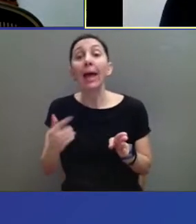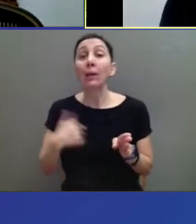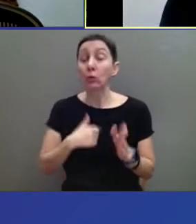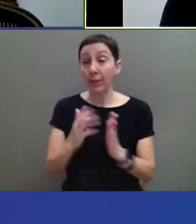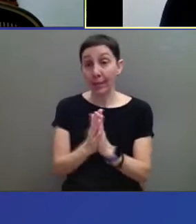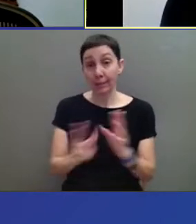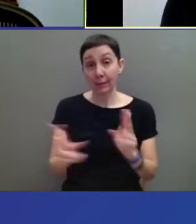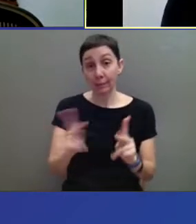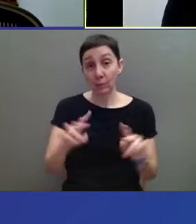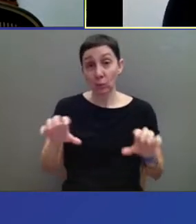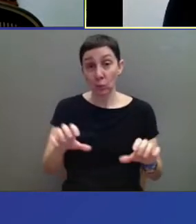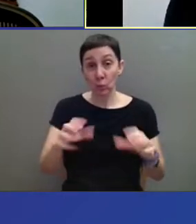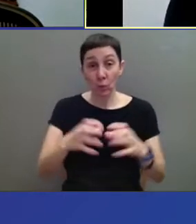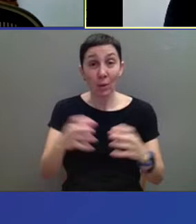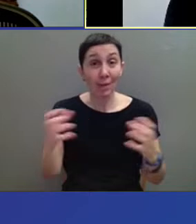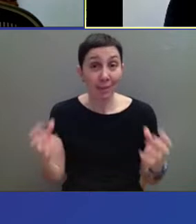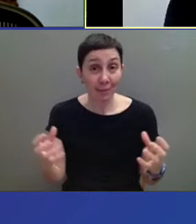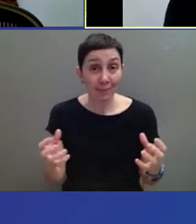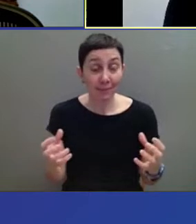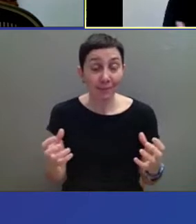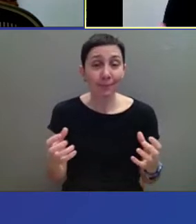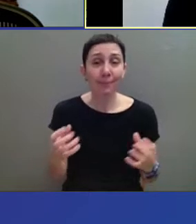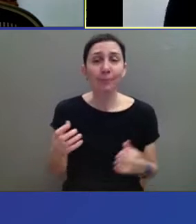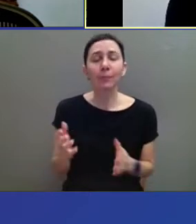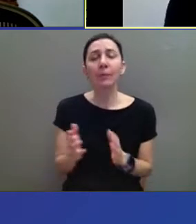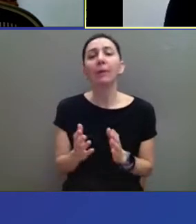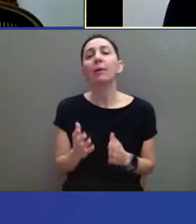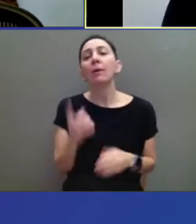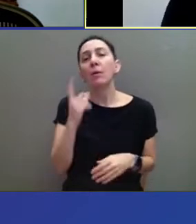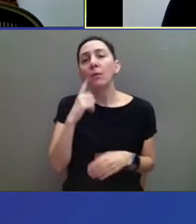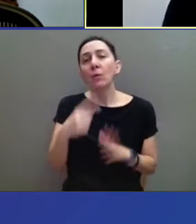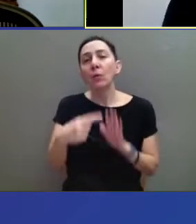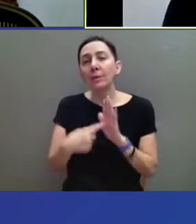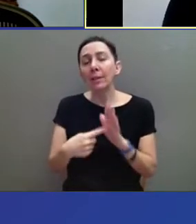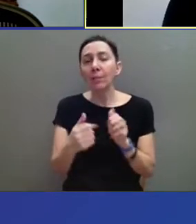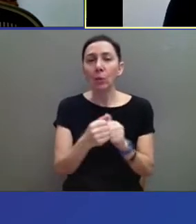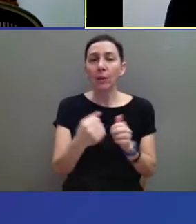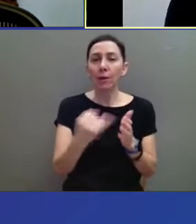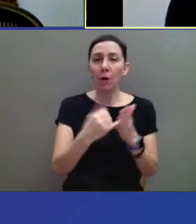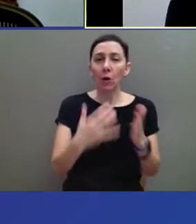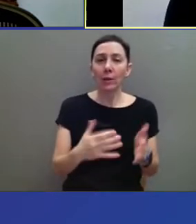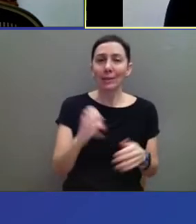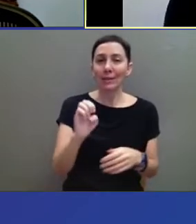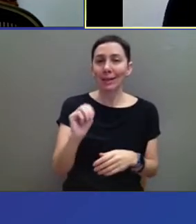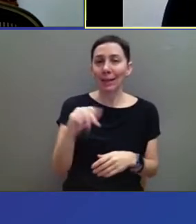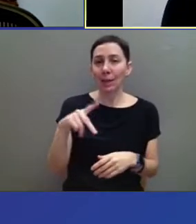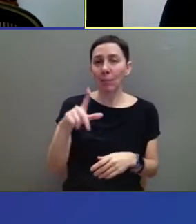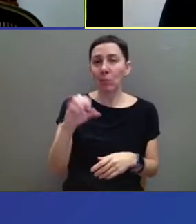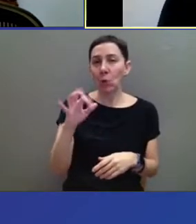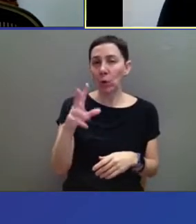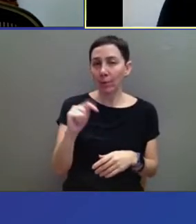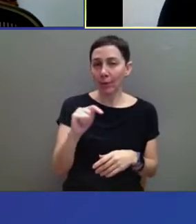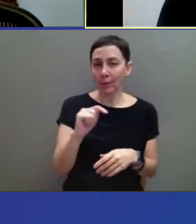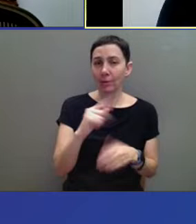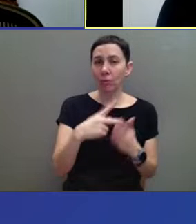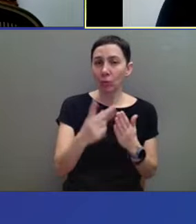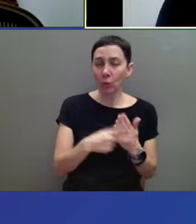right? And this idea that we are asking, for example, in the artist employment program for a joint application process